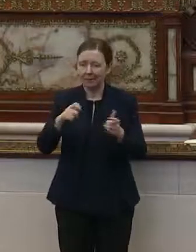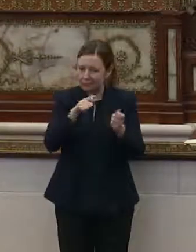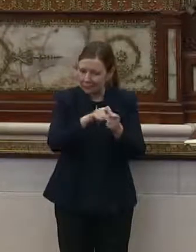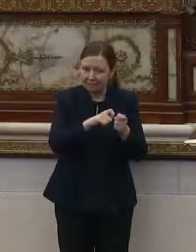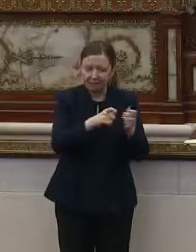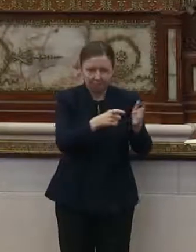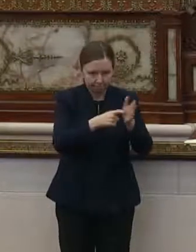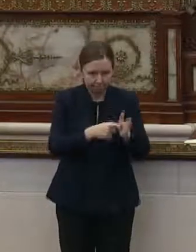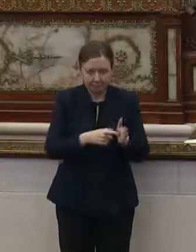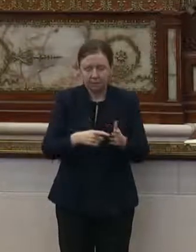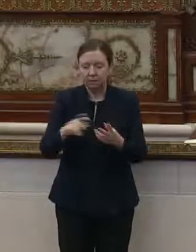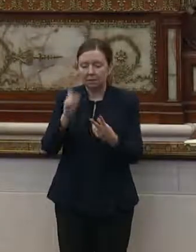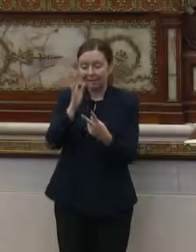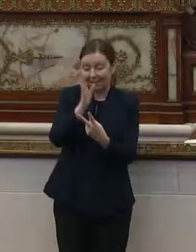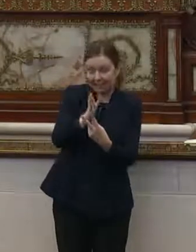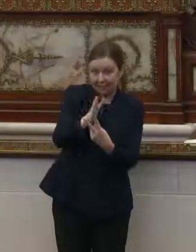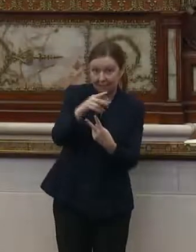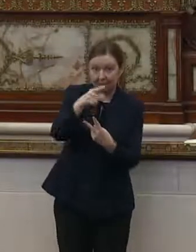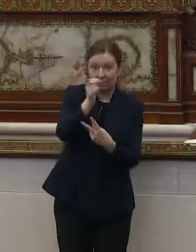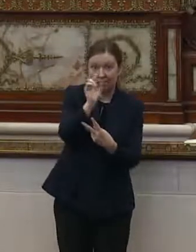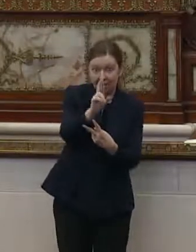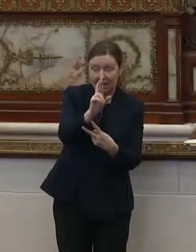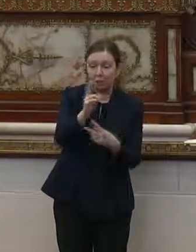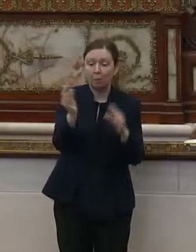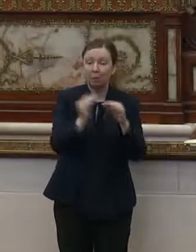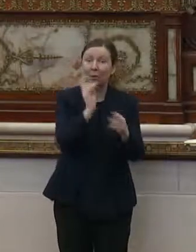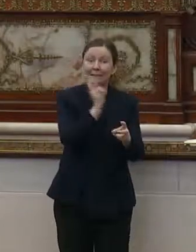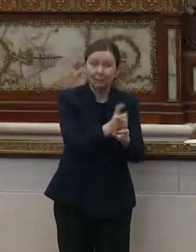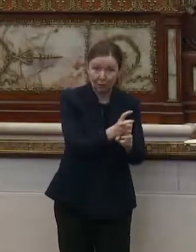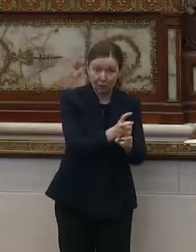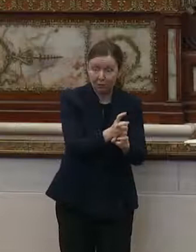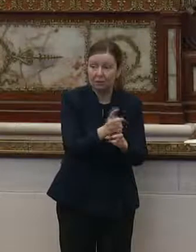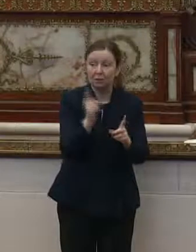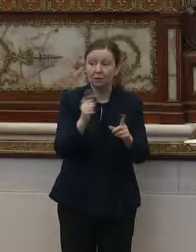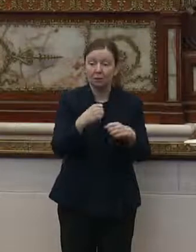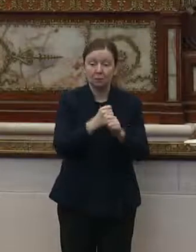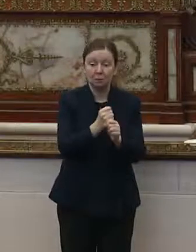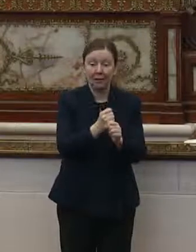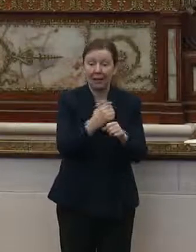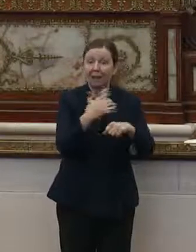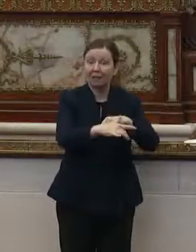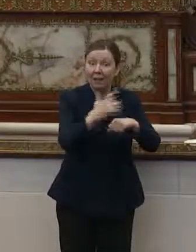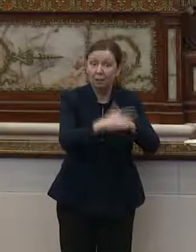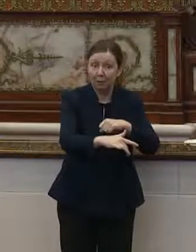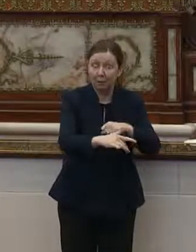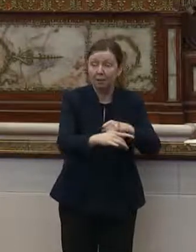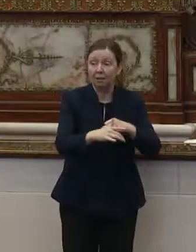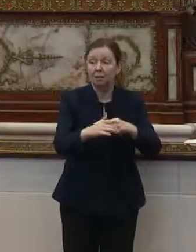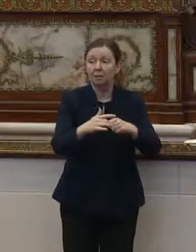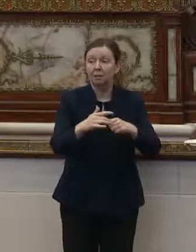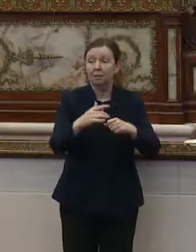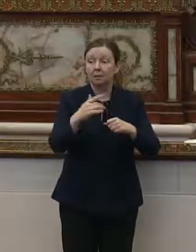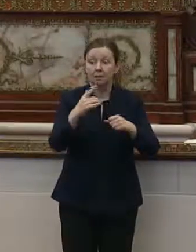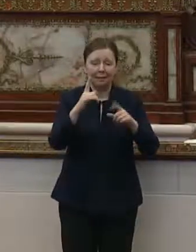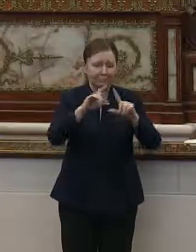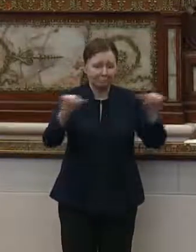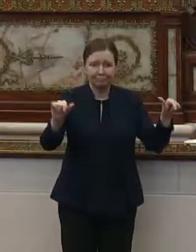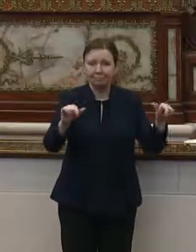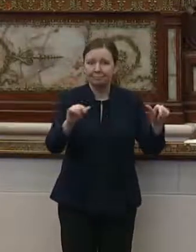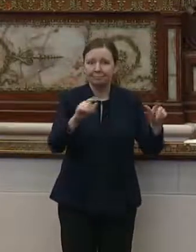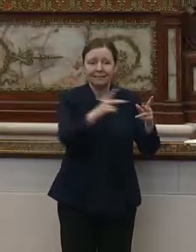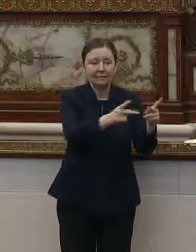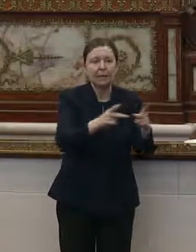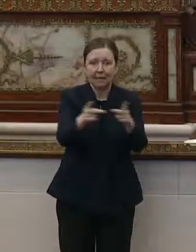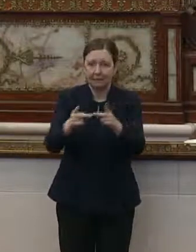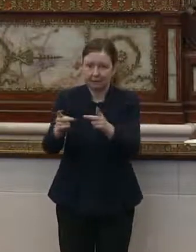Pfizer vaccine ends up being more difficult to make available in a variety of different sites.